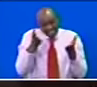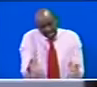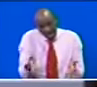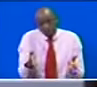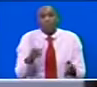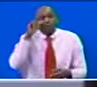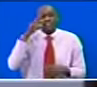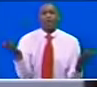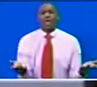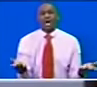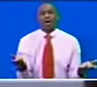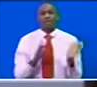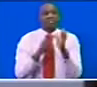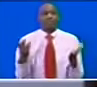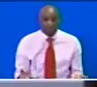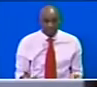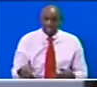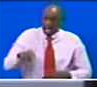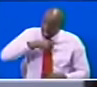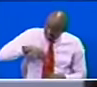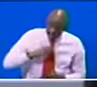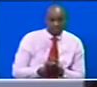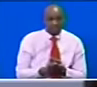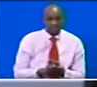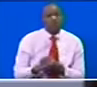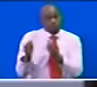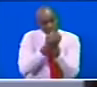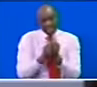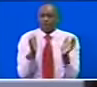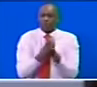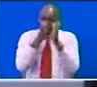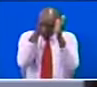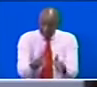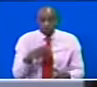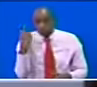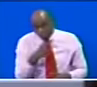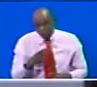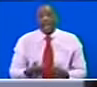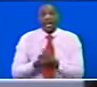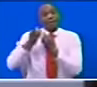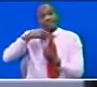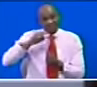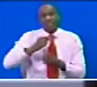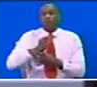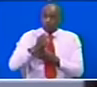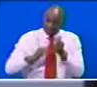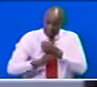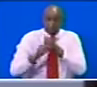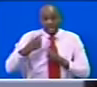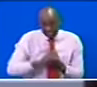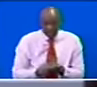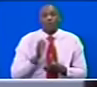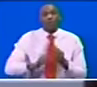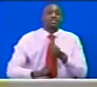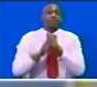uko wapi? Sisi huwa tuko pamoja na yeyote akitushika mkono, nasi